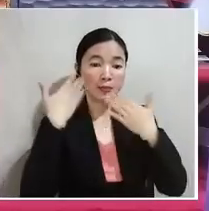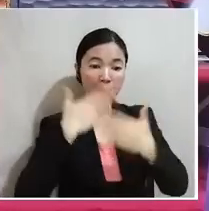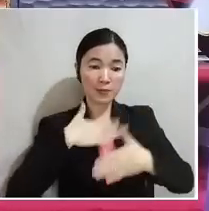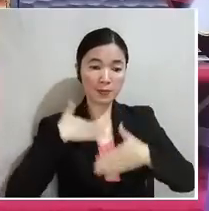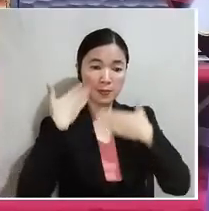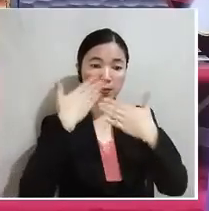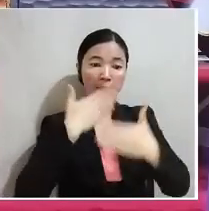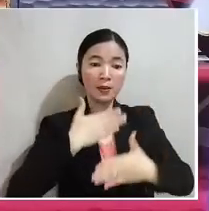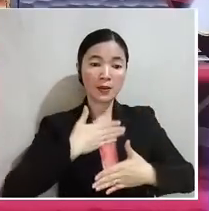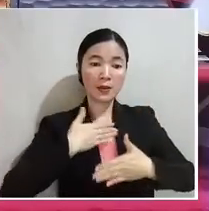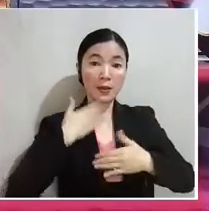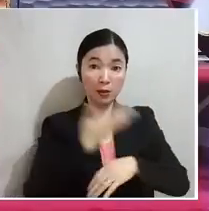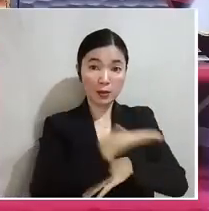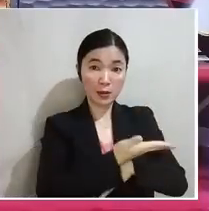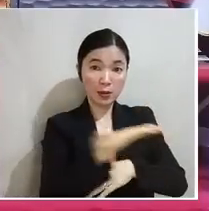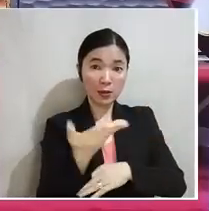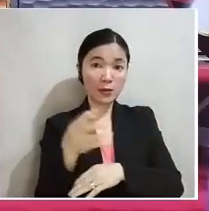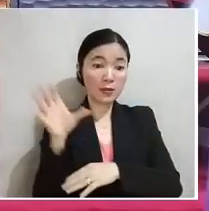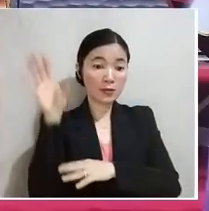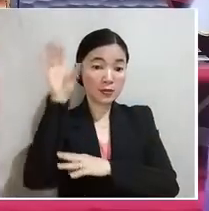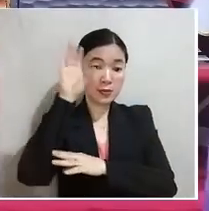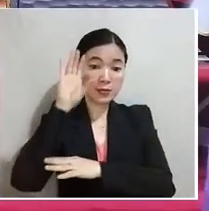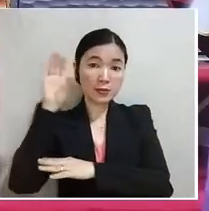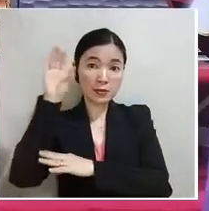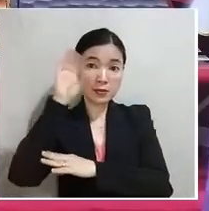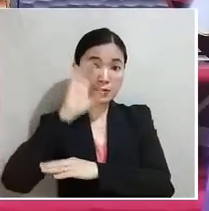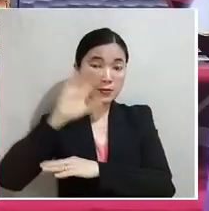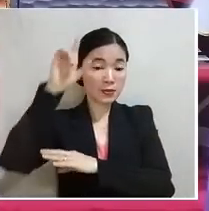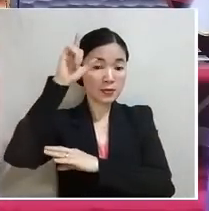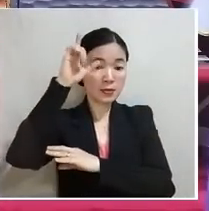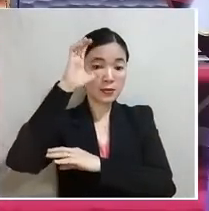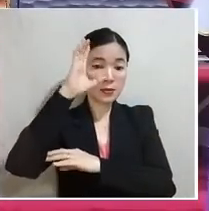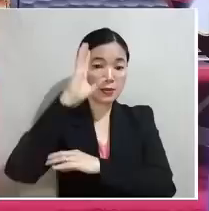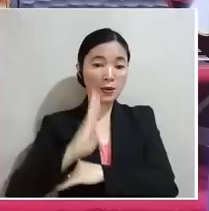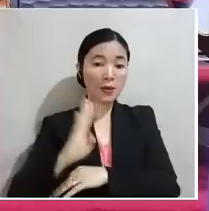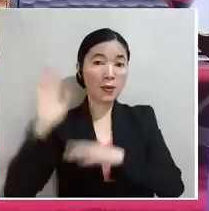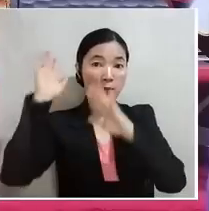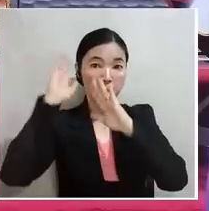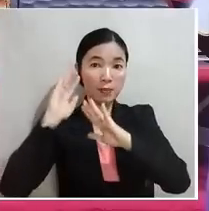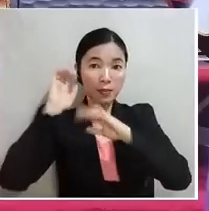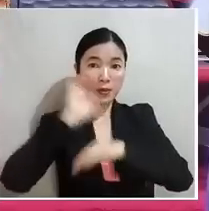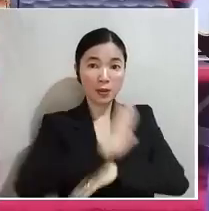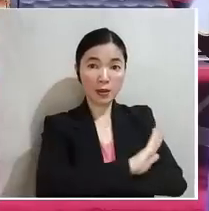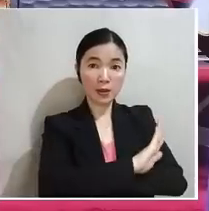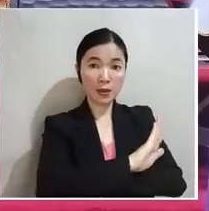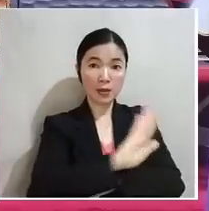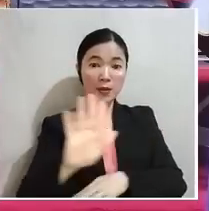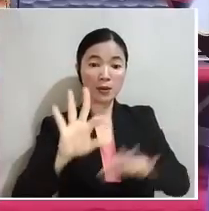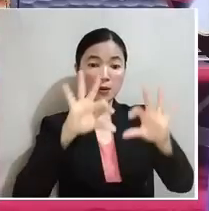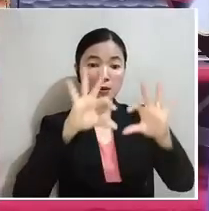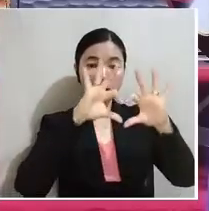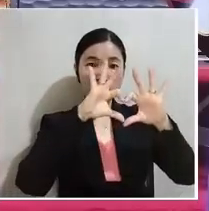glad. For who will seek God, may your hearts